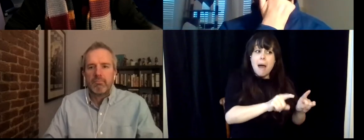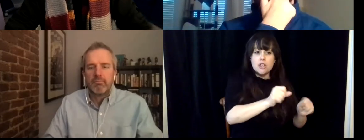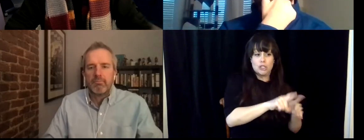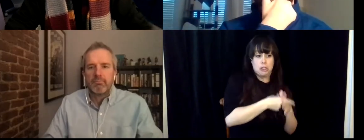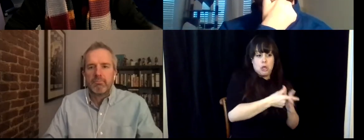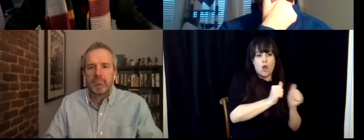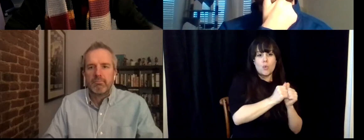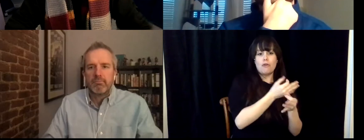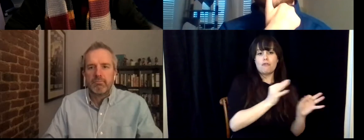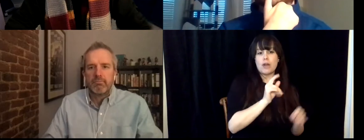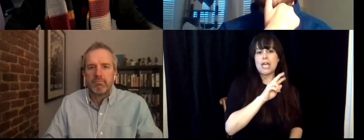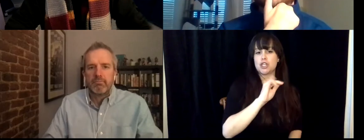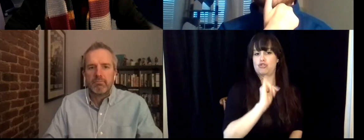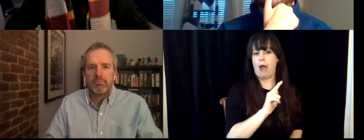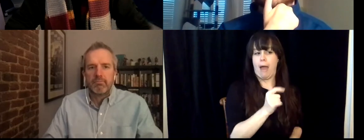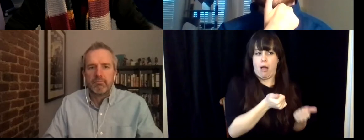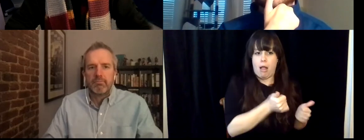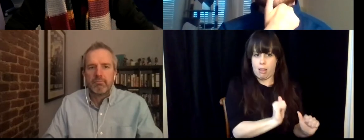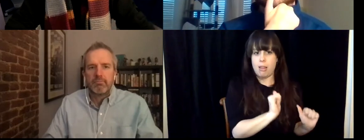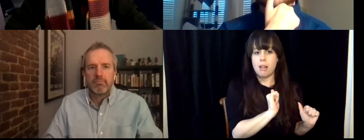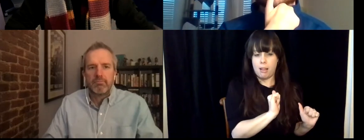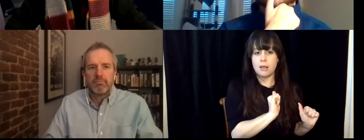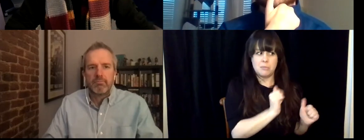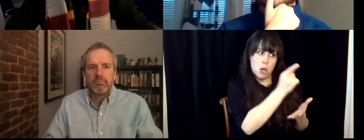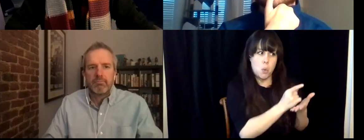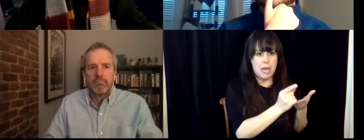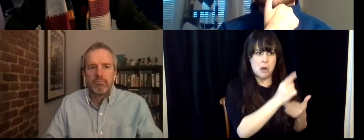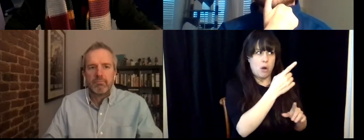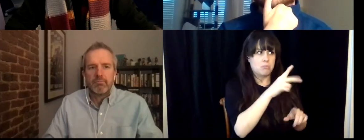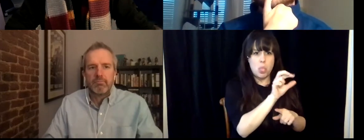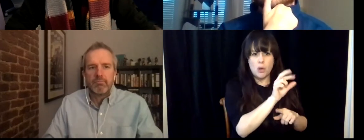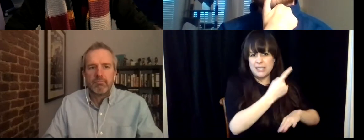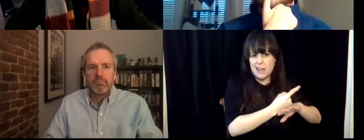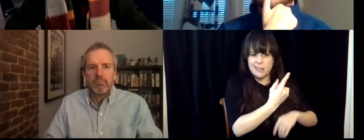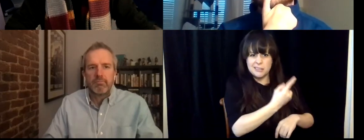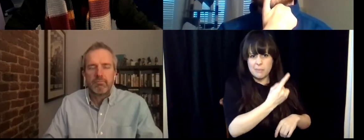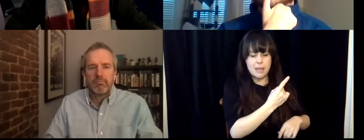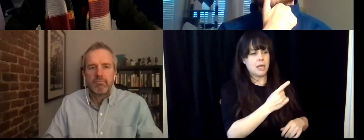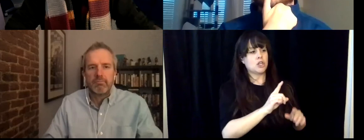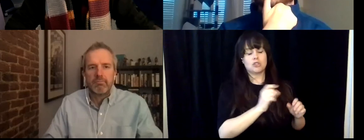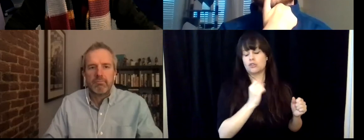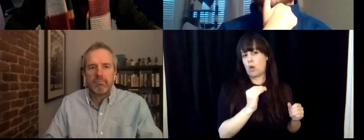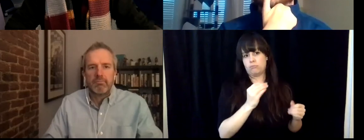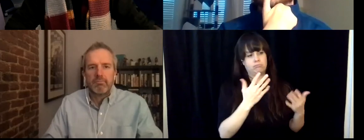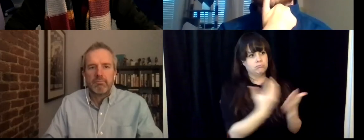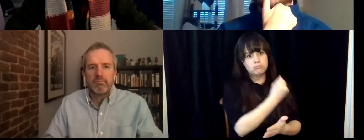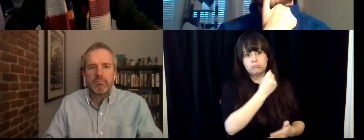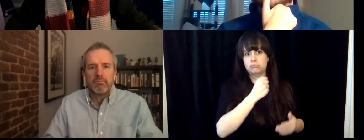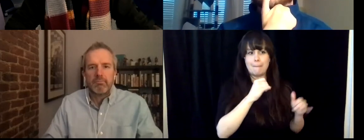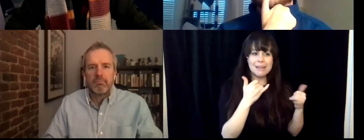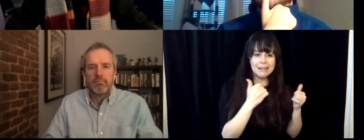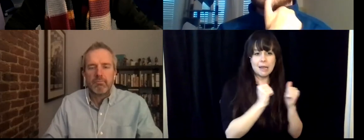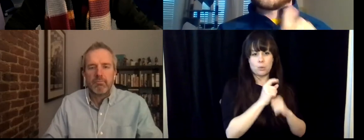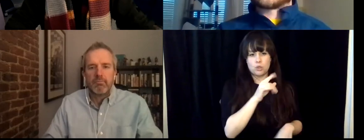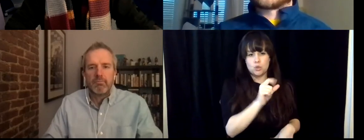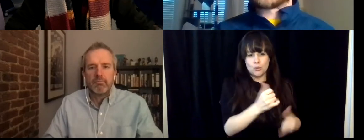start. The biggest thing you can do is just start playing with the tools that are available to you and seeing what you